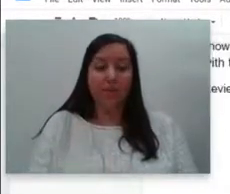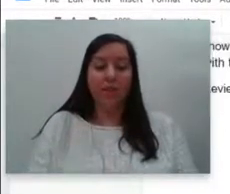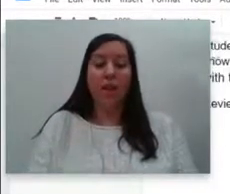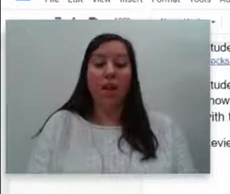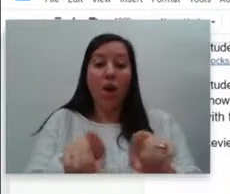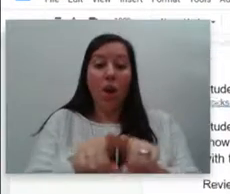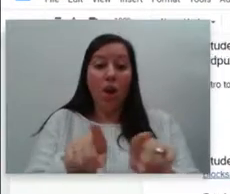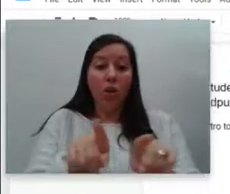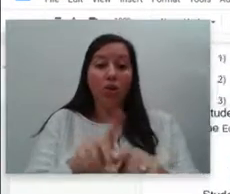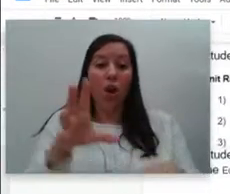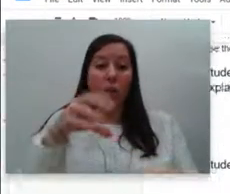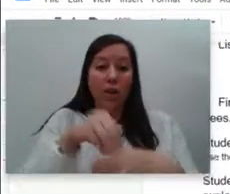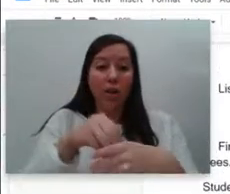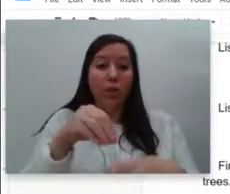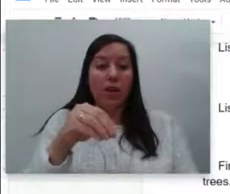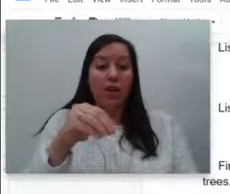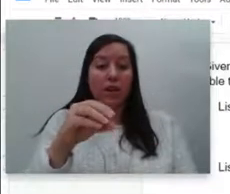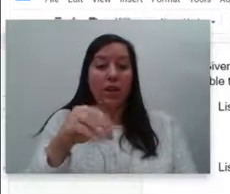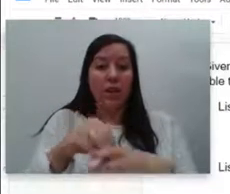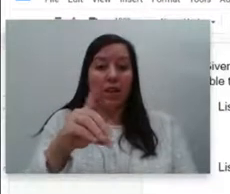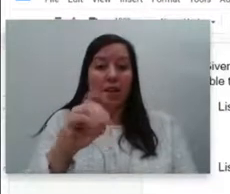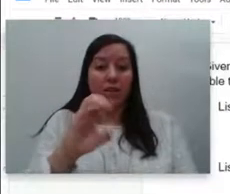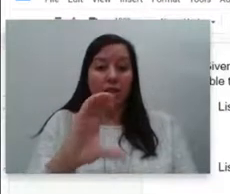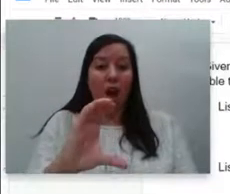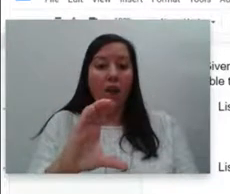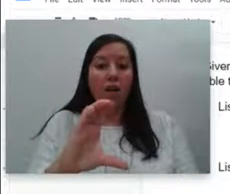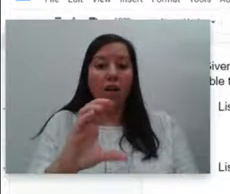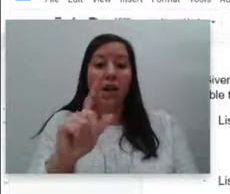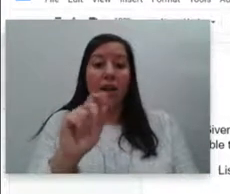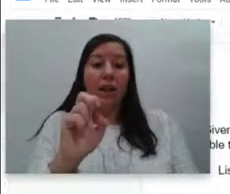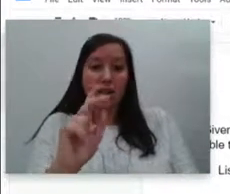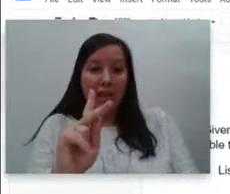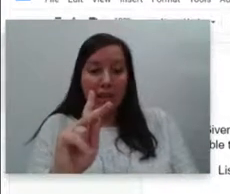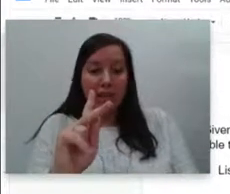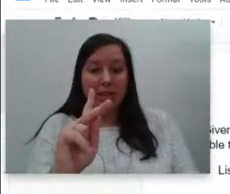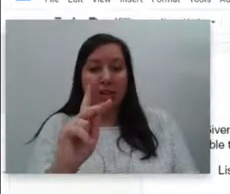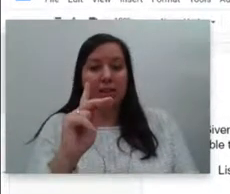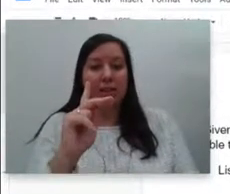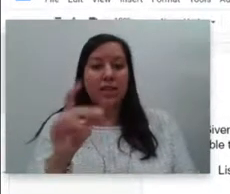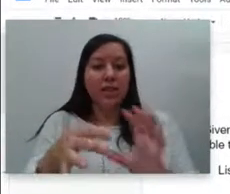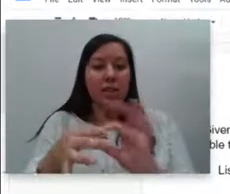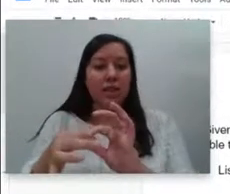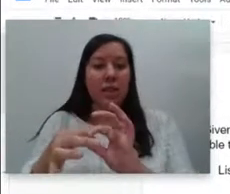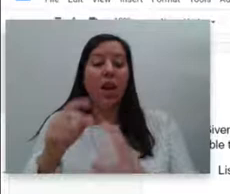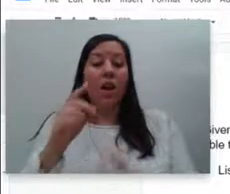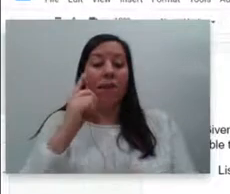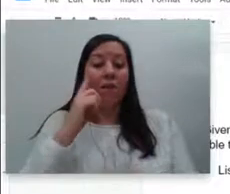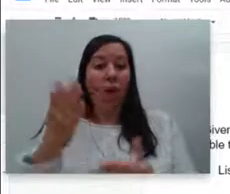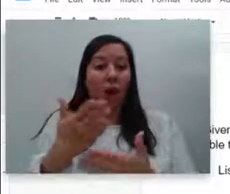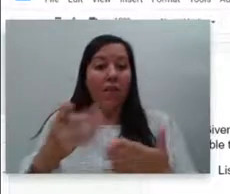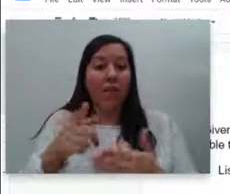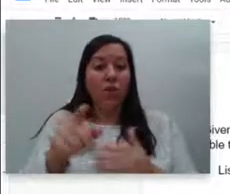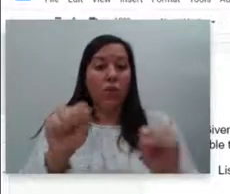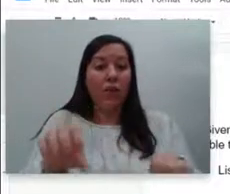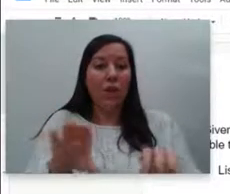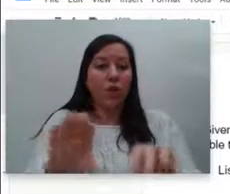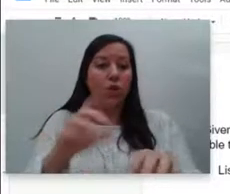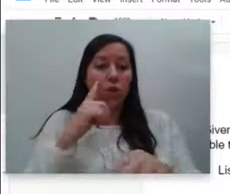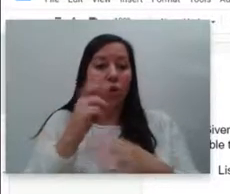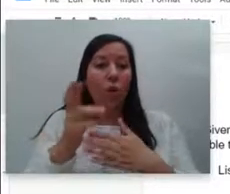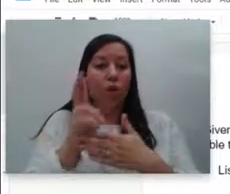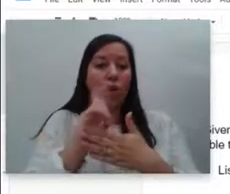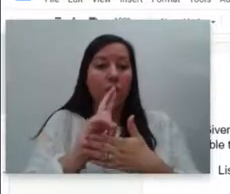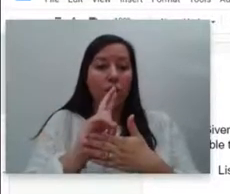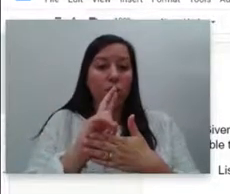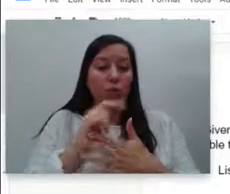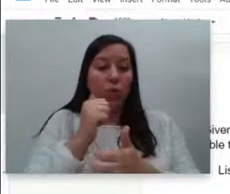Also included in the document are links to things that you can do to review each